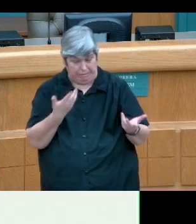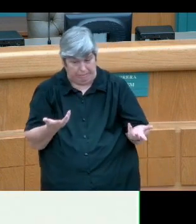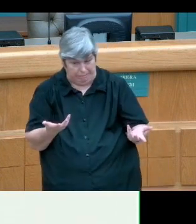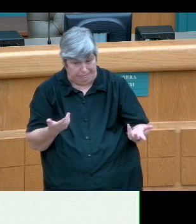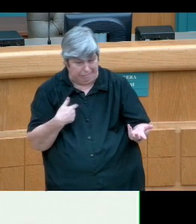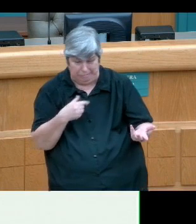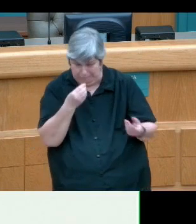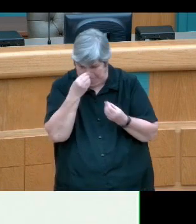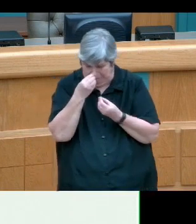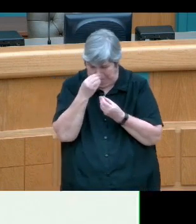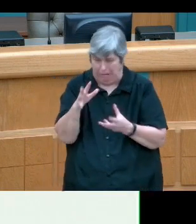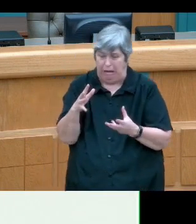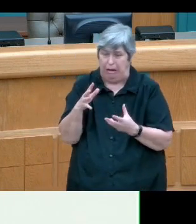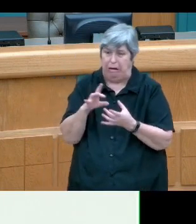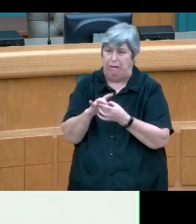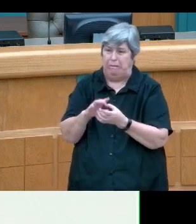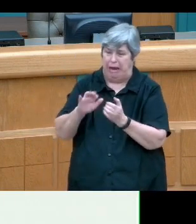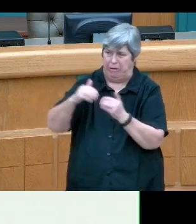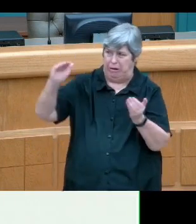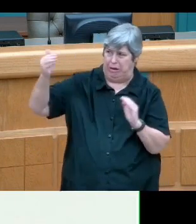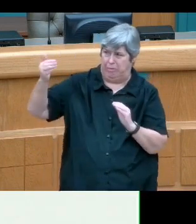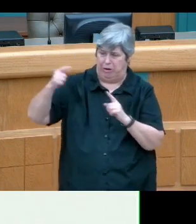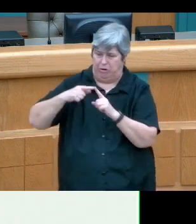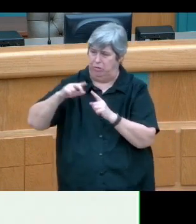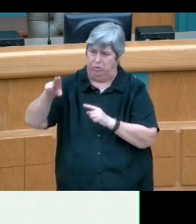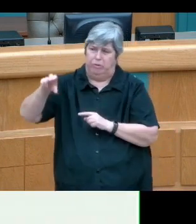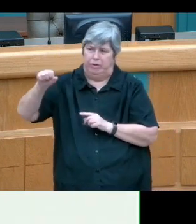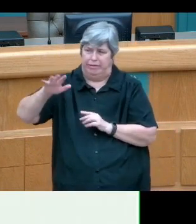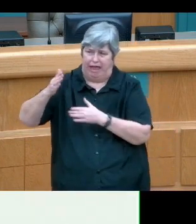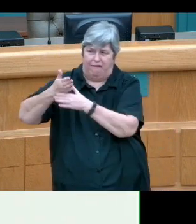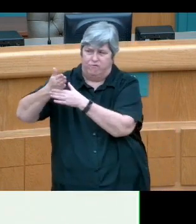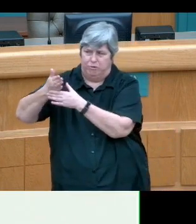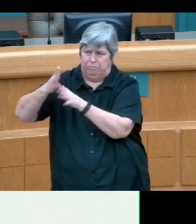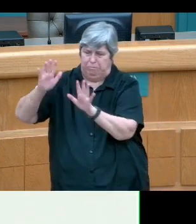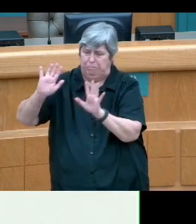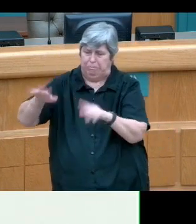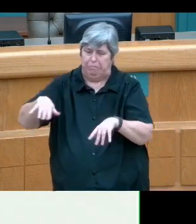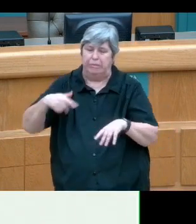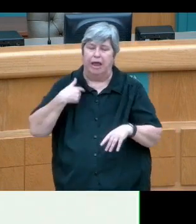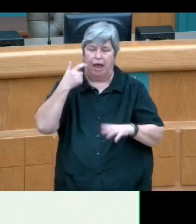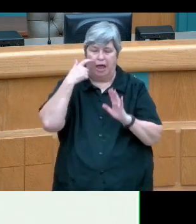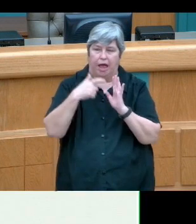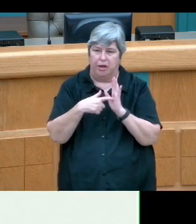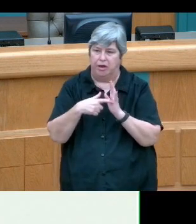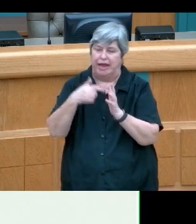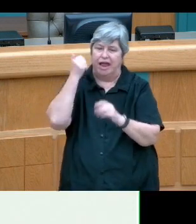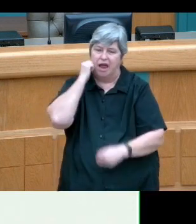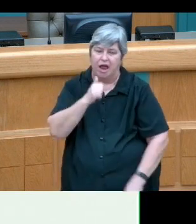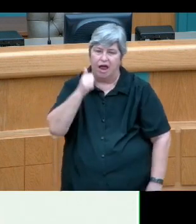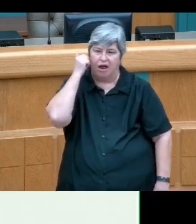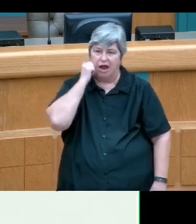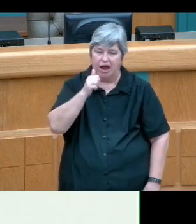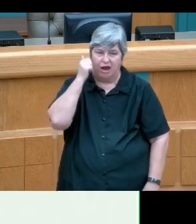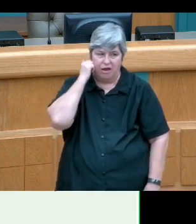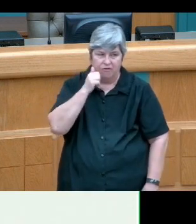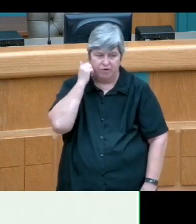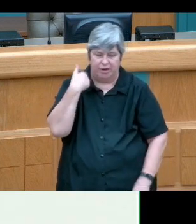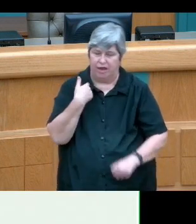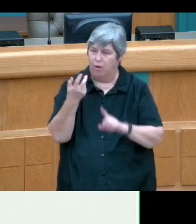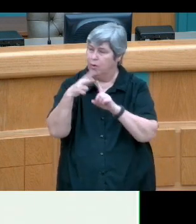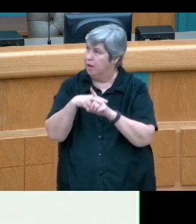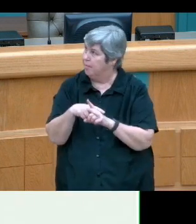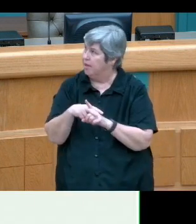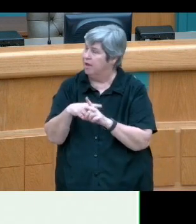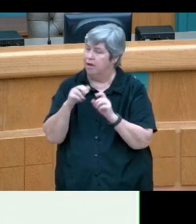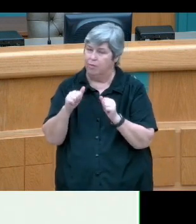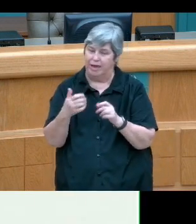we're not really interested in how we compare to the average of the United States. I noticed that every single day that this metric is applied, we